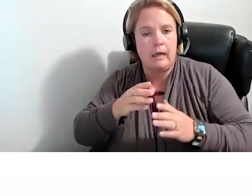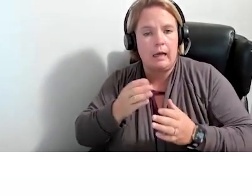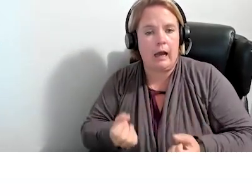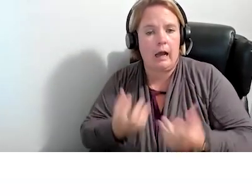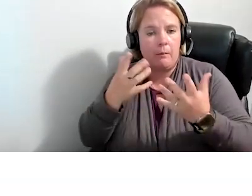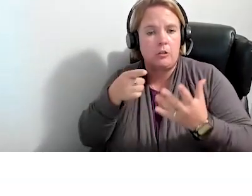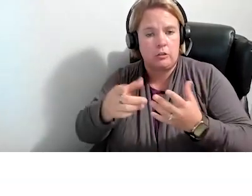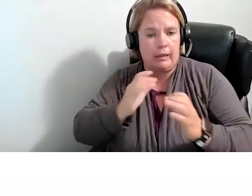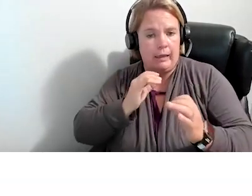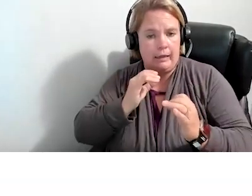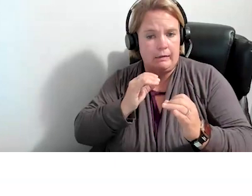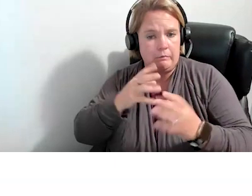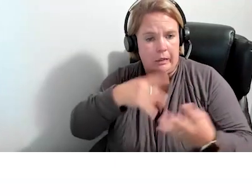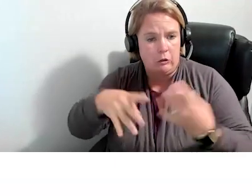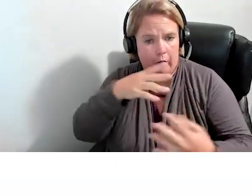they interact here?